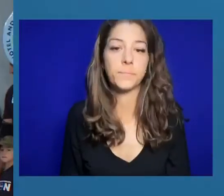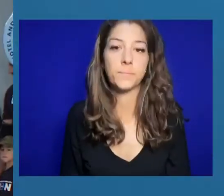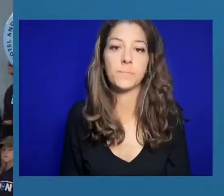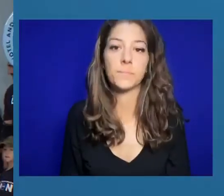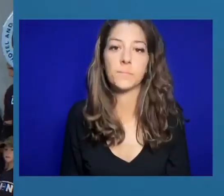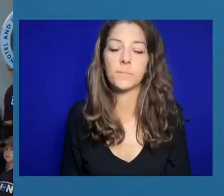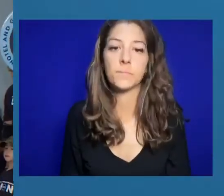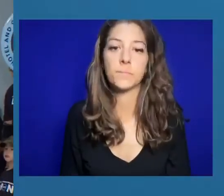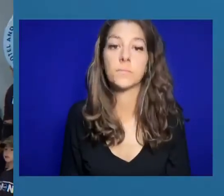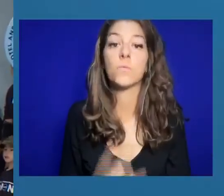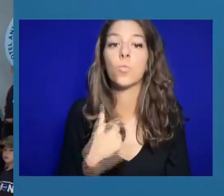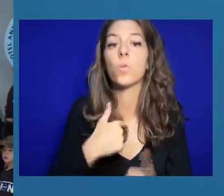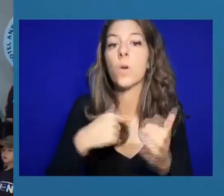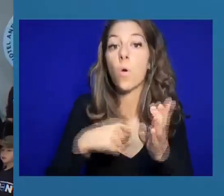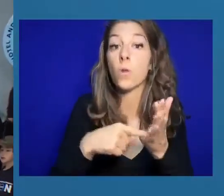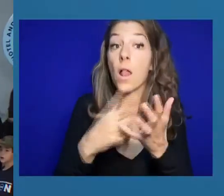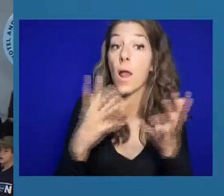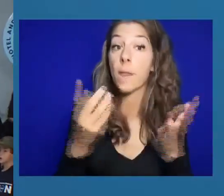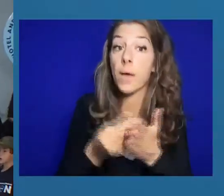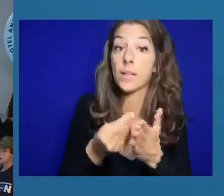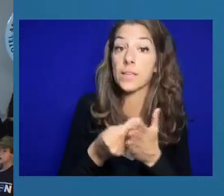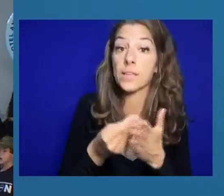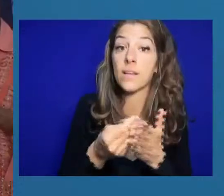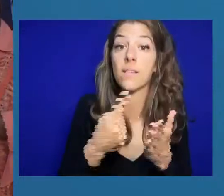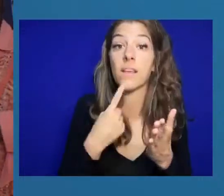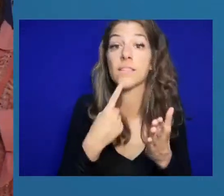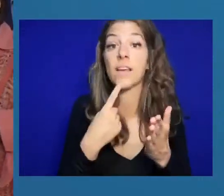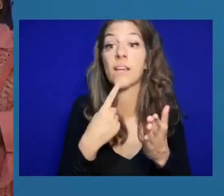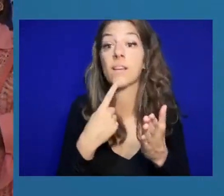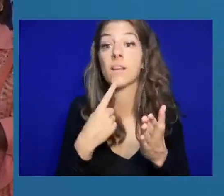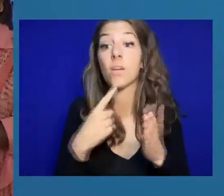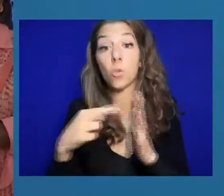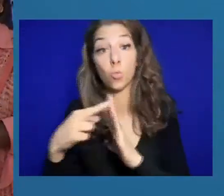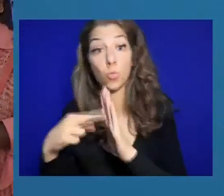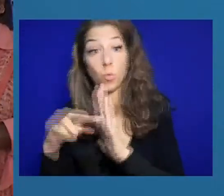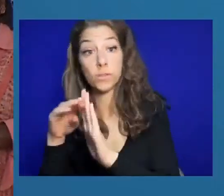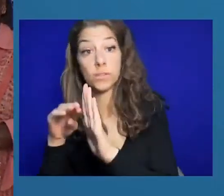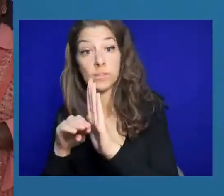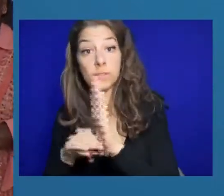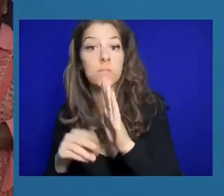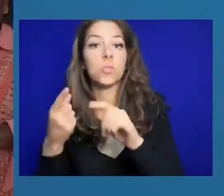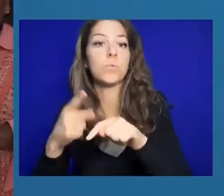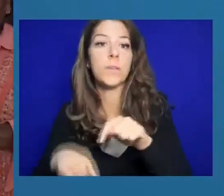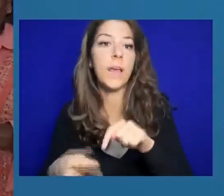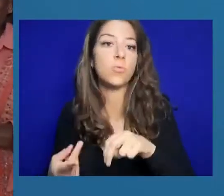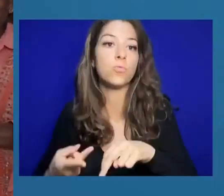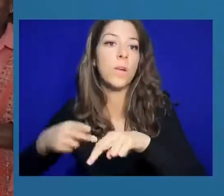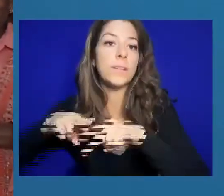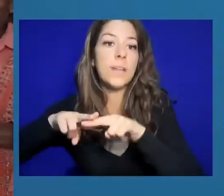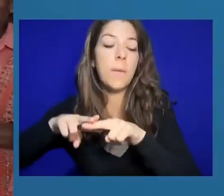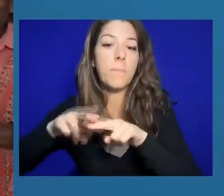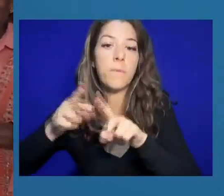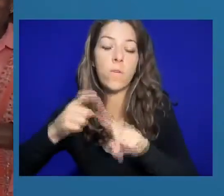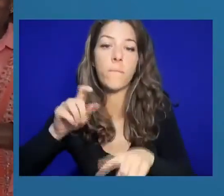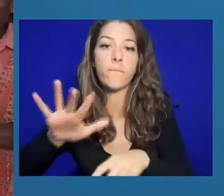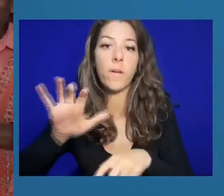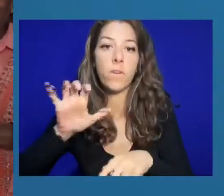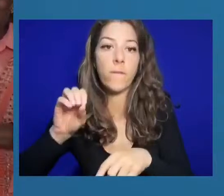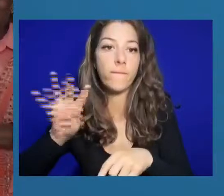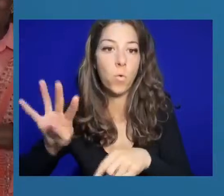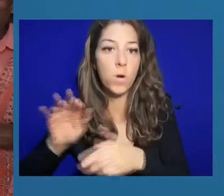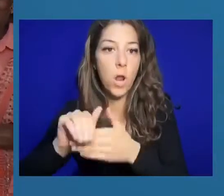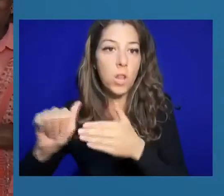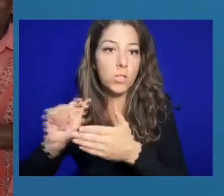We owed a lot of money, and they said under the rules, you can't raise that amount up from $504 a week. I